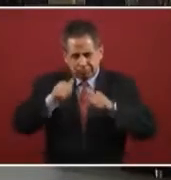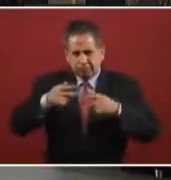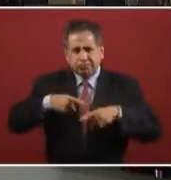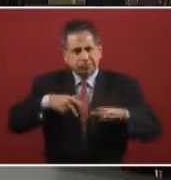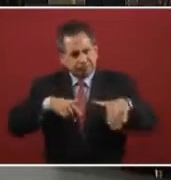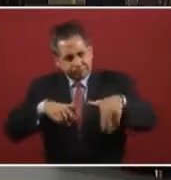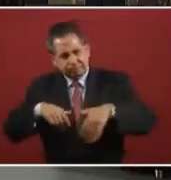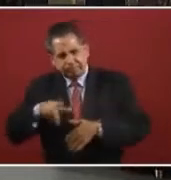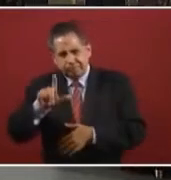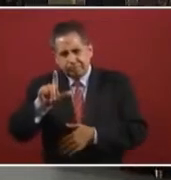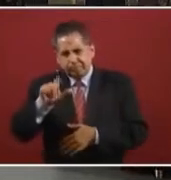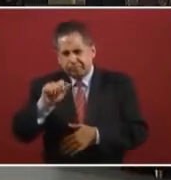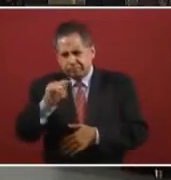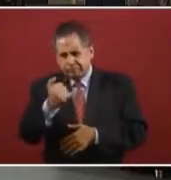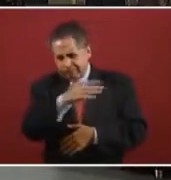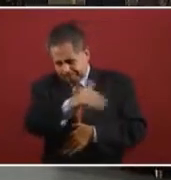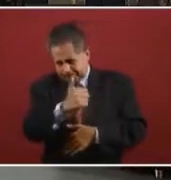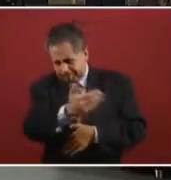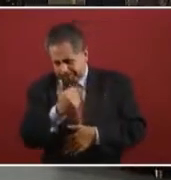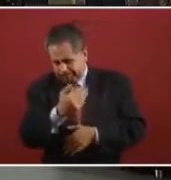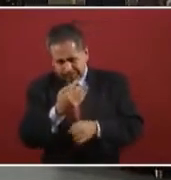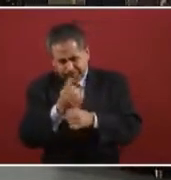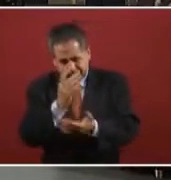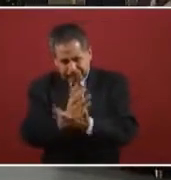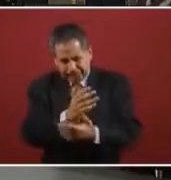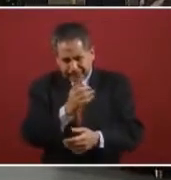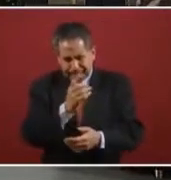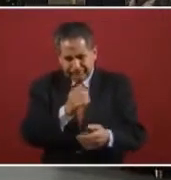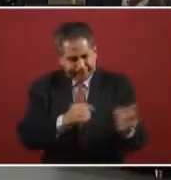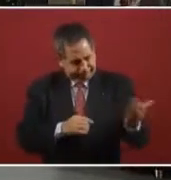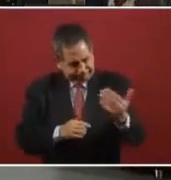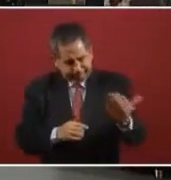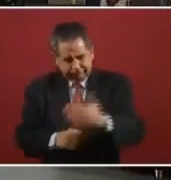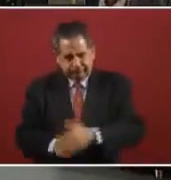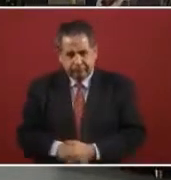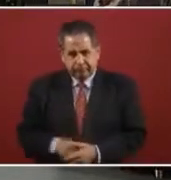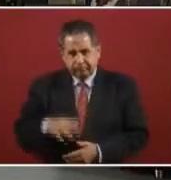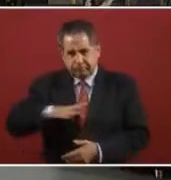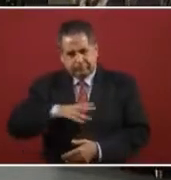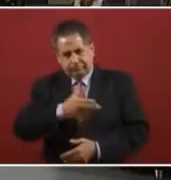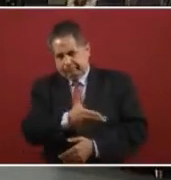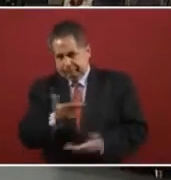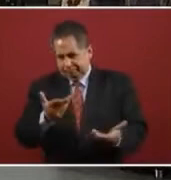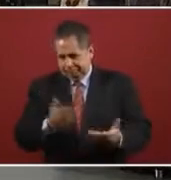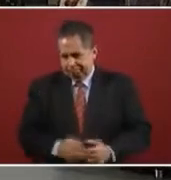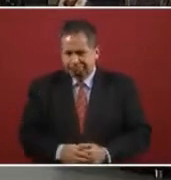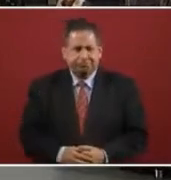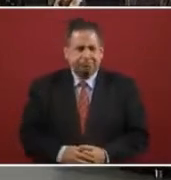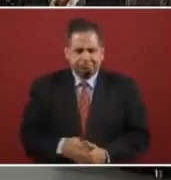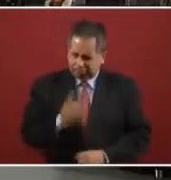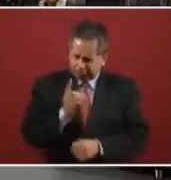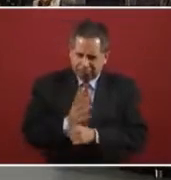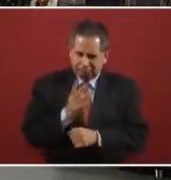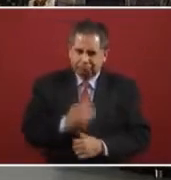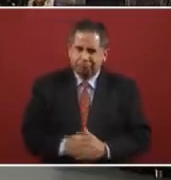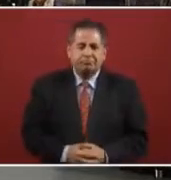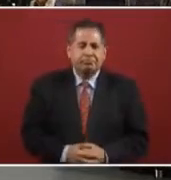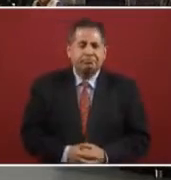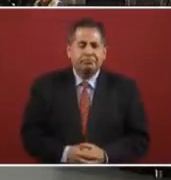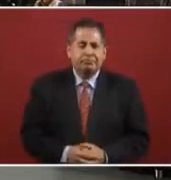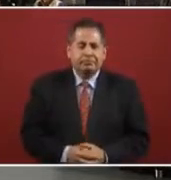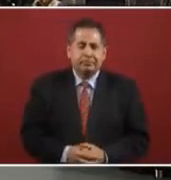So let's have the lady from Citizen Help. She's here. Let's let her explain.